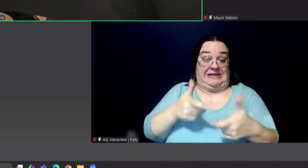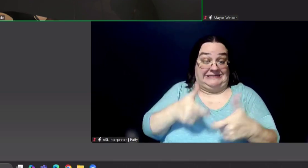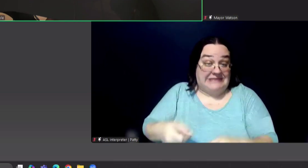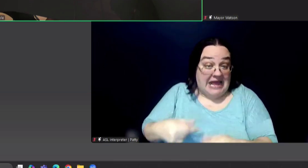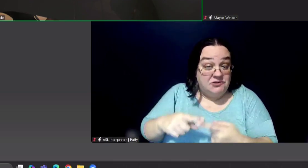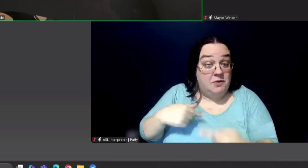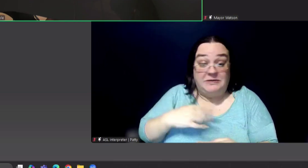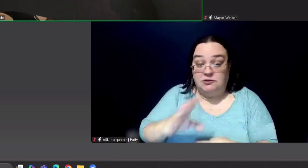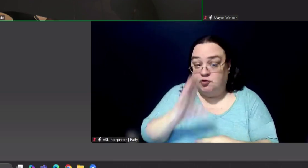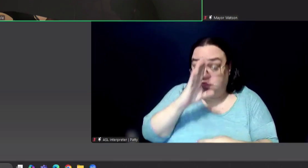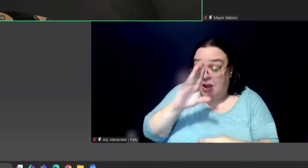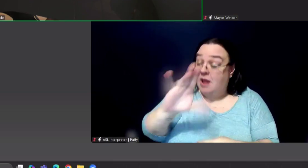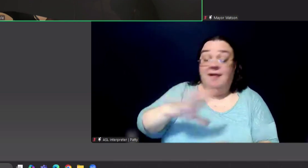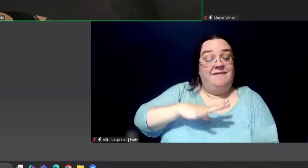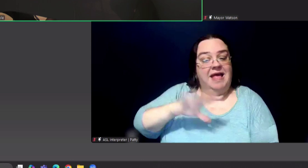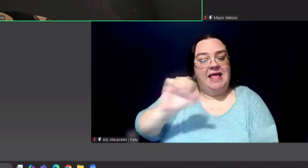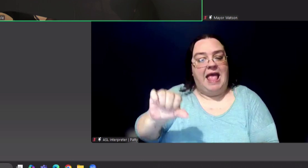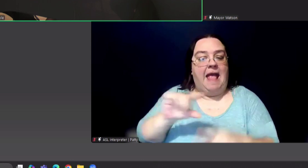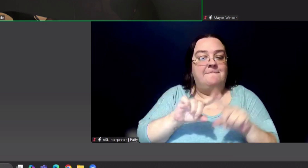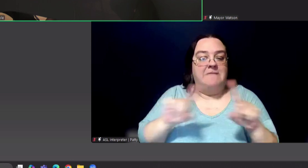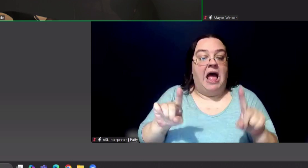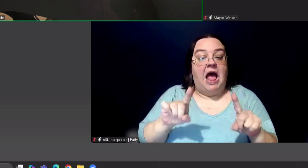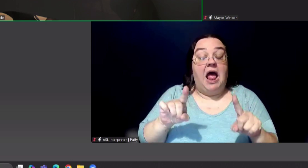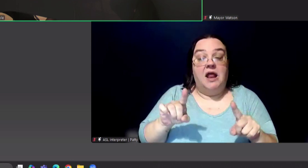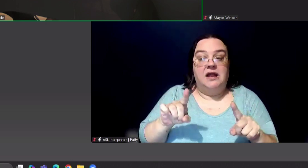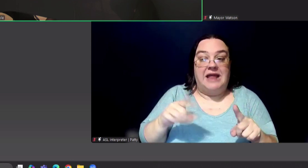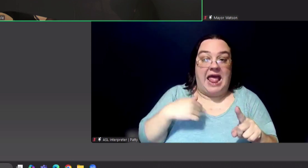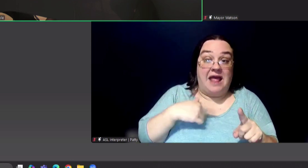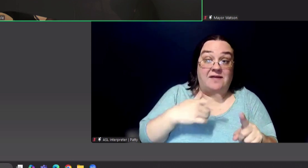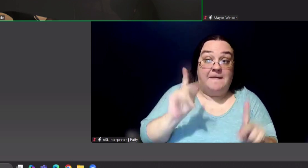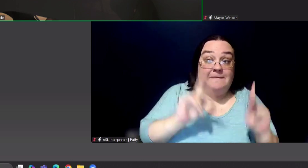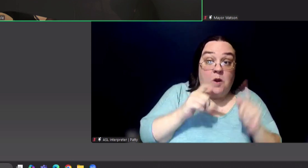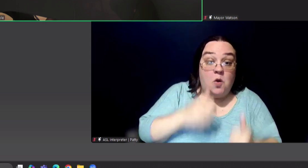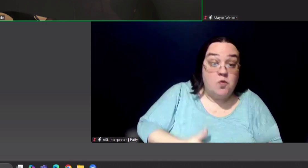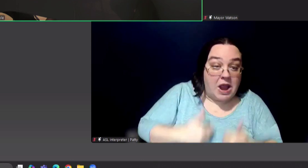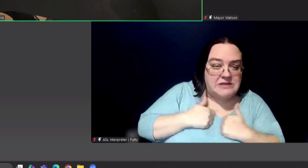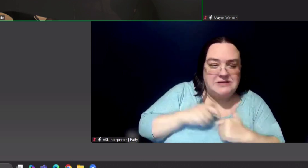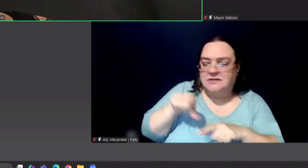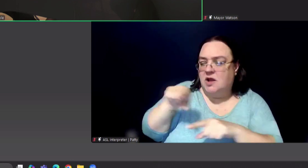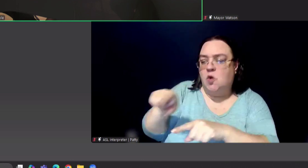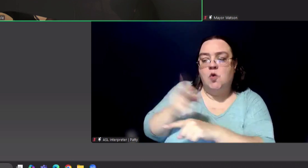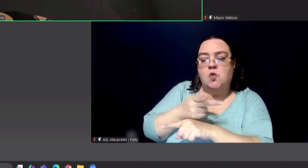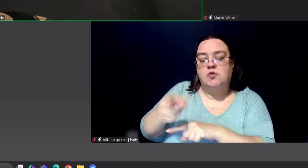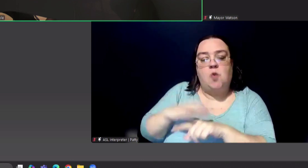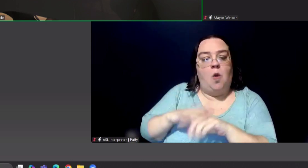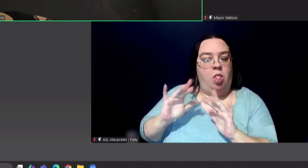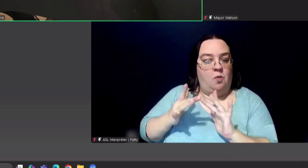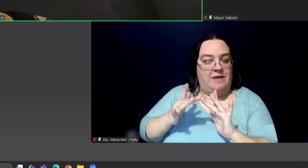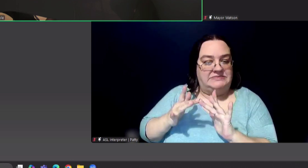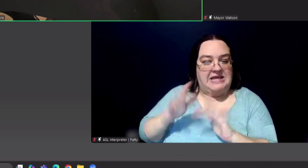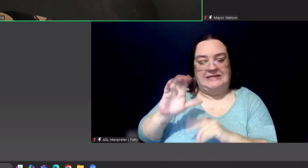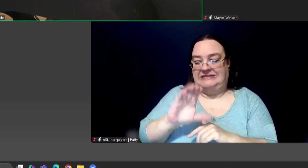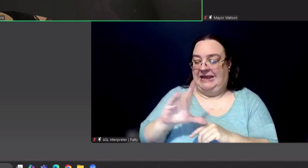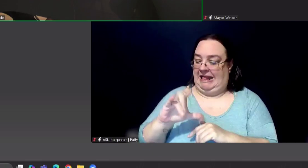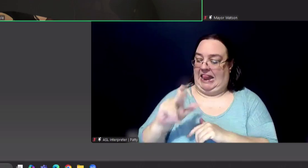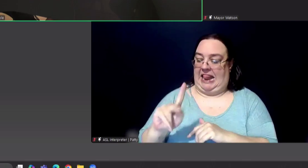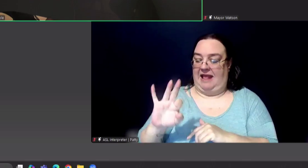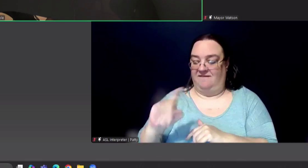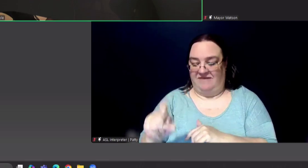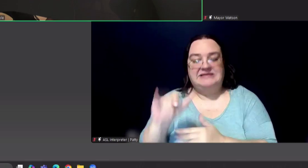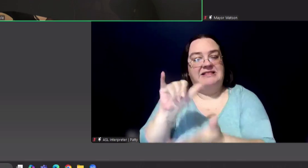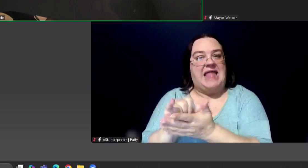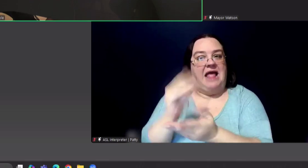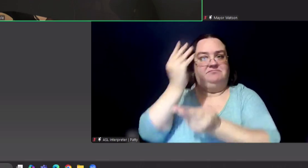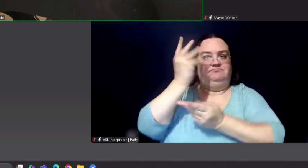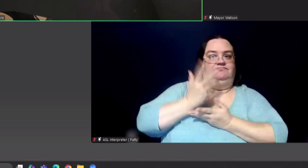well, but if you can refer residents to C-Click Fix, that would assist us with these type of requests. Just to let you all know, we